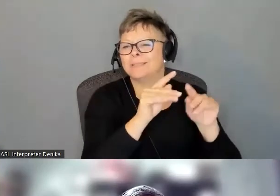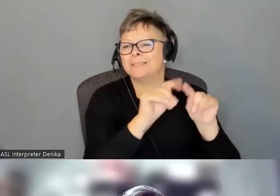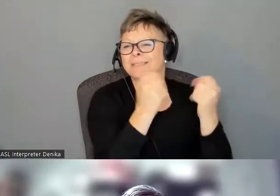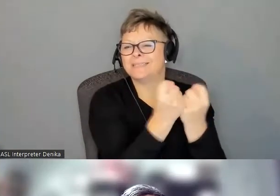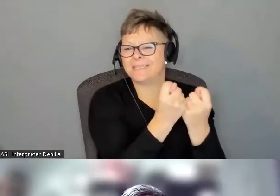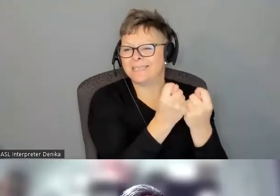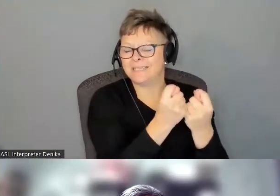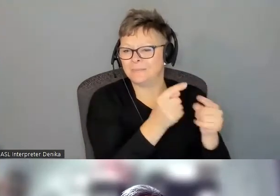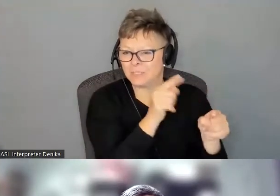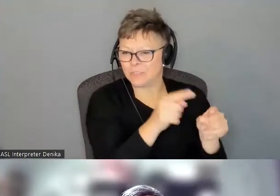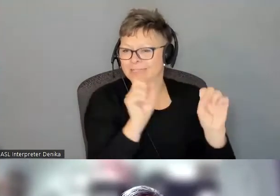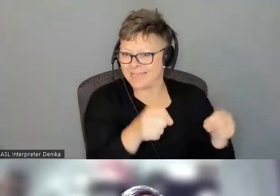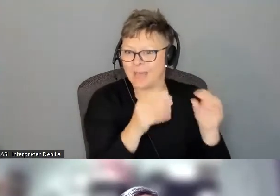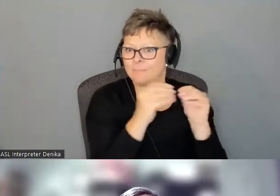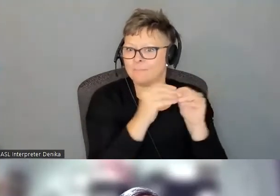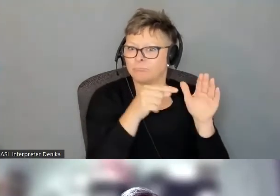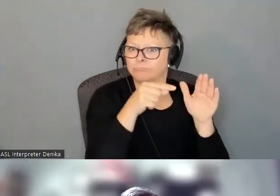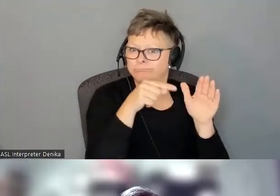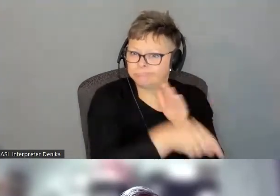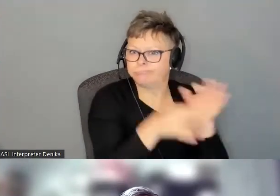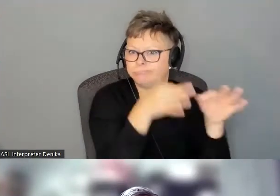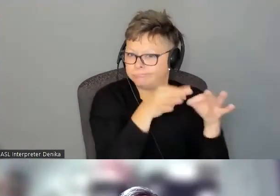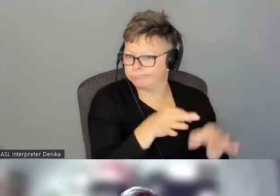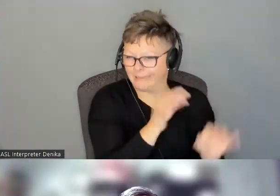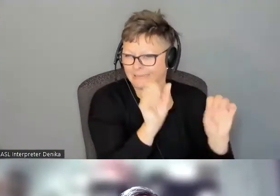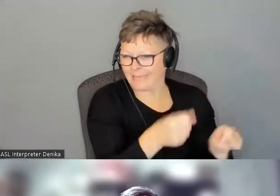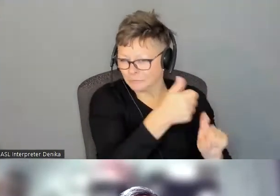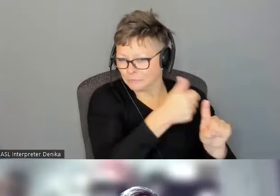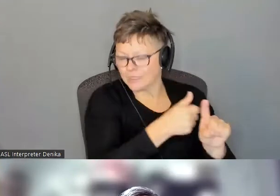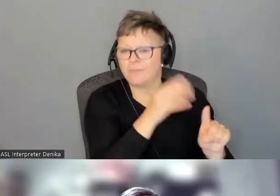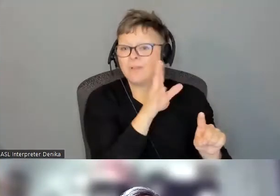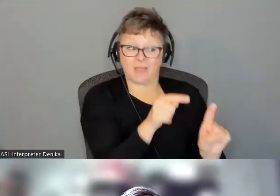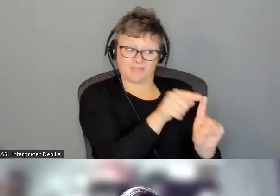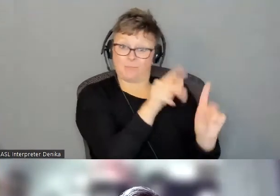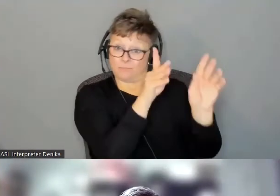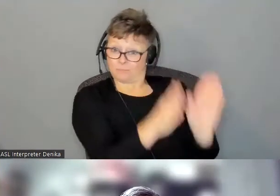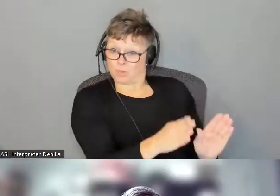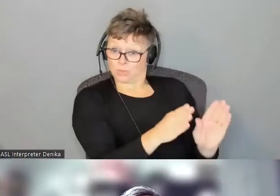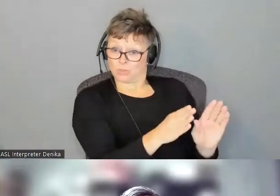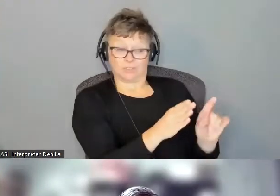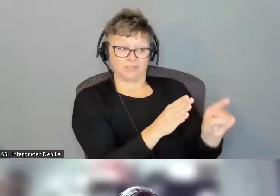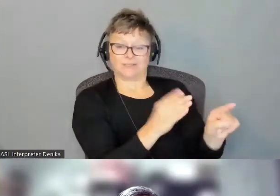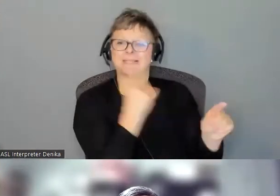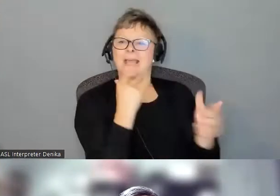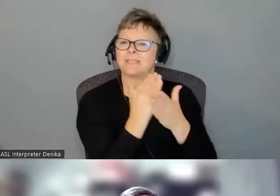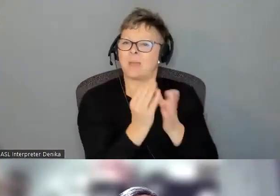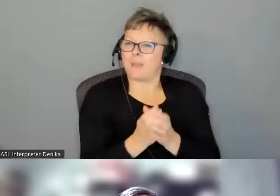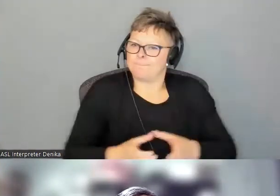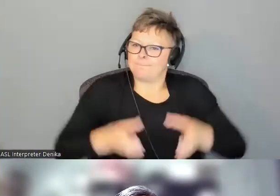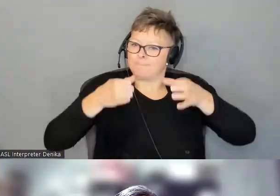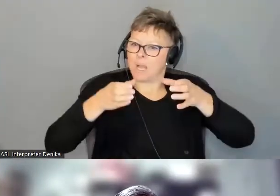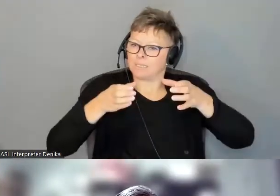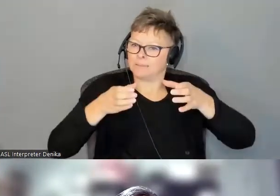much in-depth conversation. But she often uses the analogy of a bucket. If that person is building